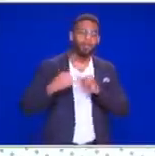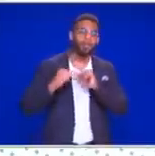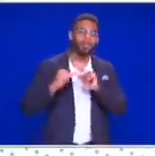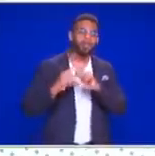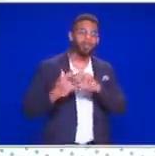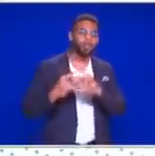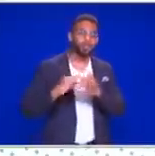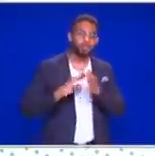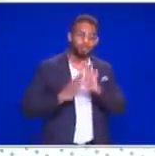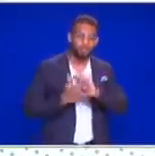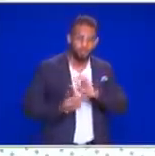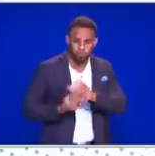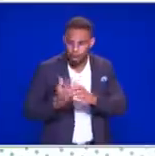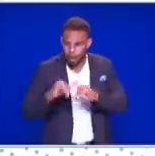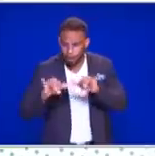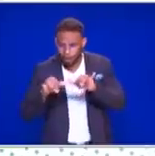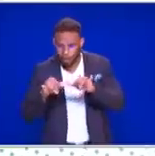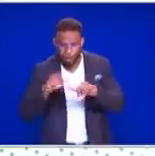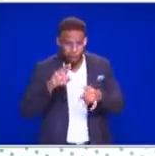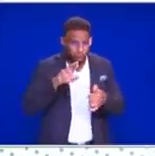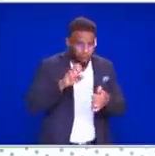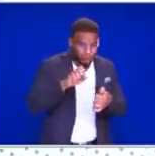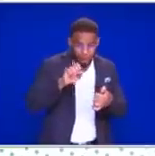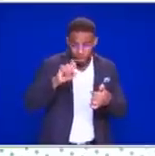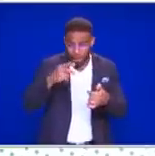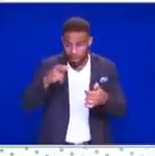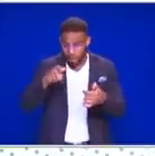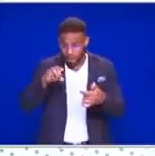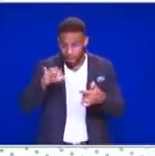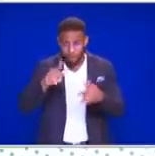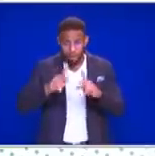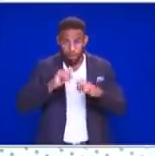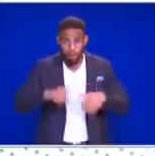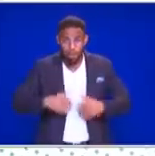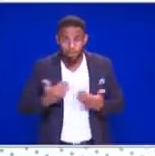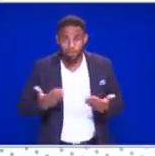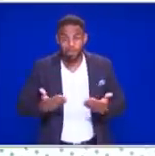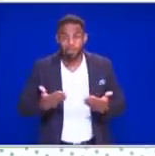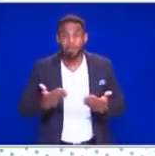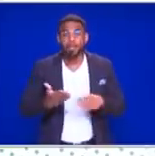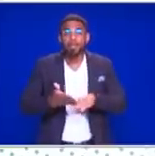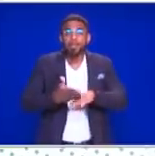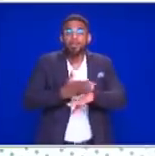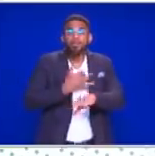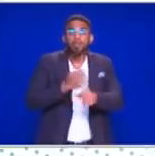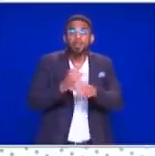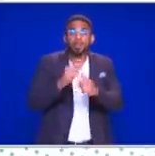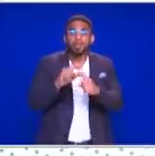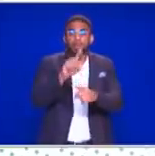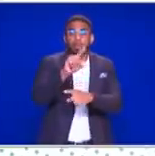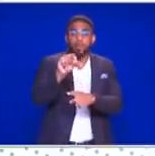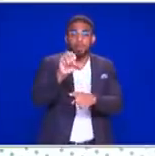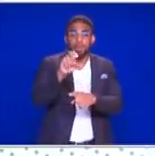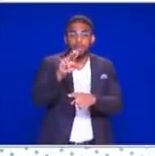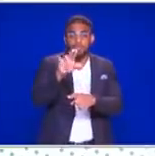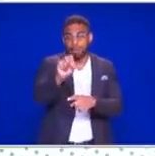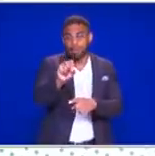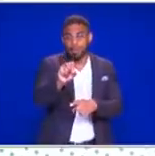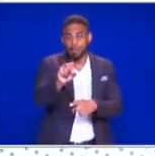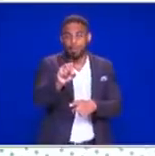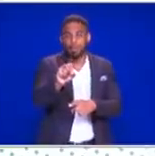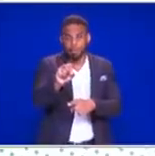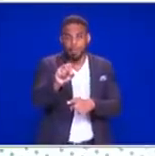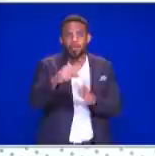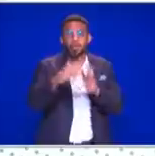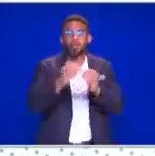continued to evolve in how we measure the race and ethnicity of the people who live here. The improvements we made to the 2020 census yield